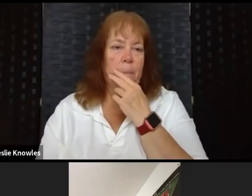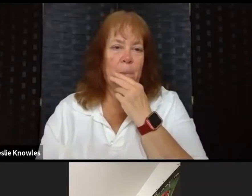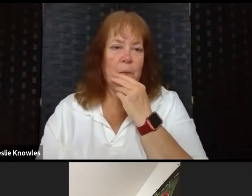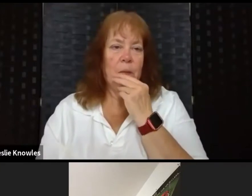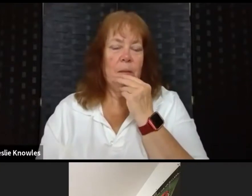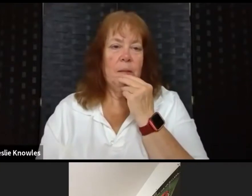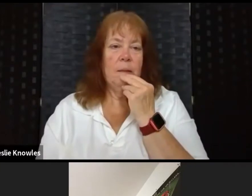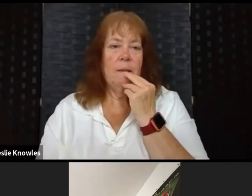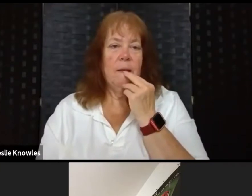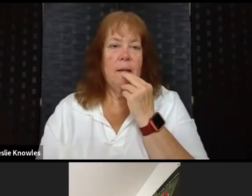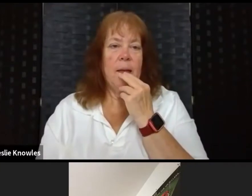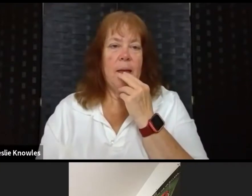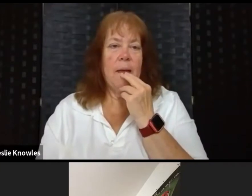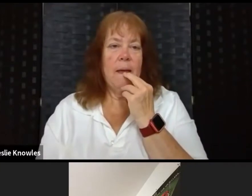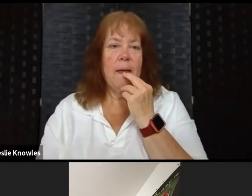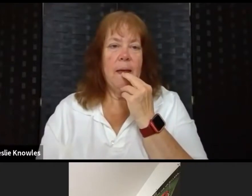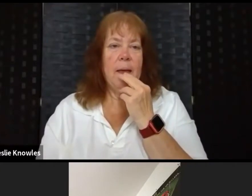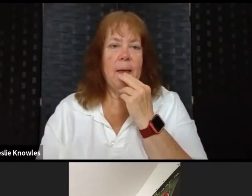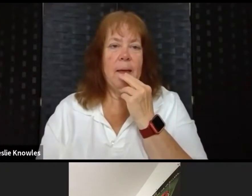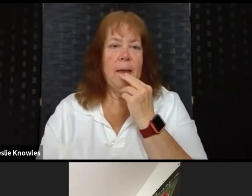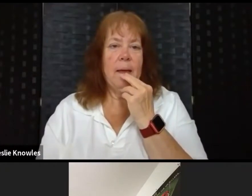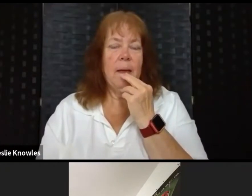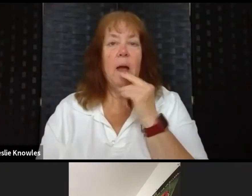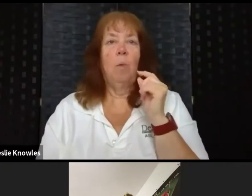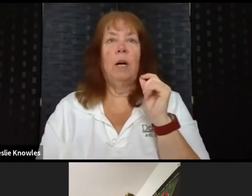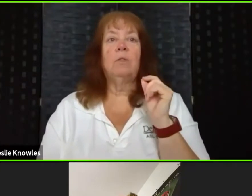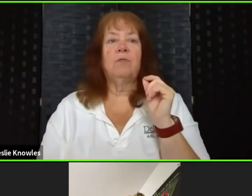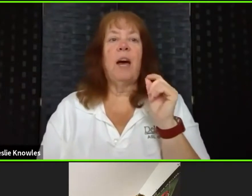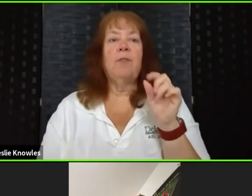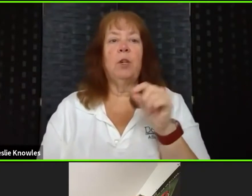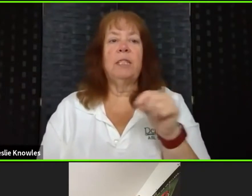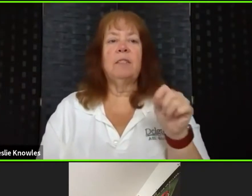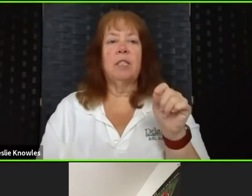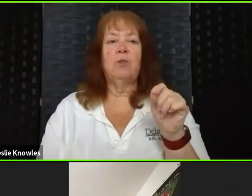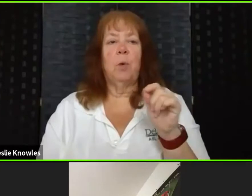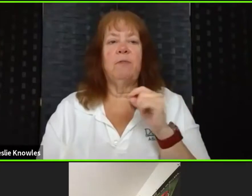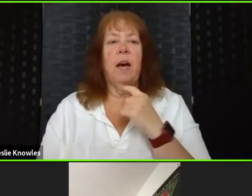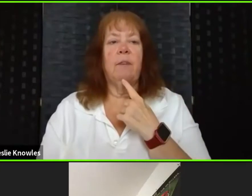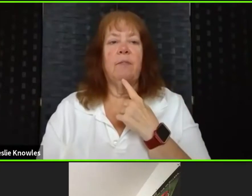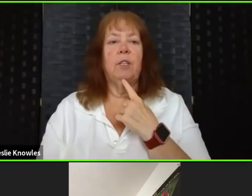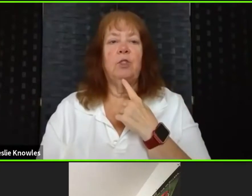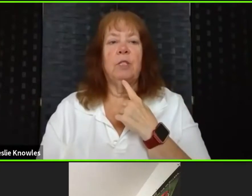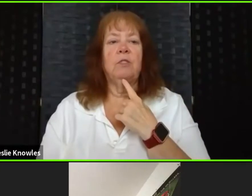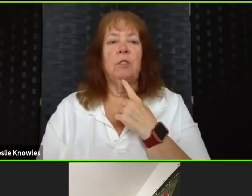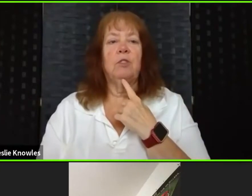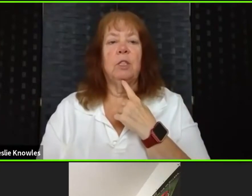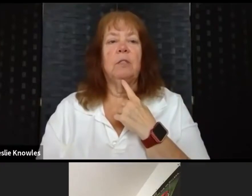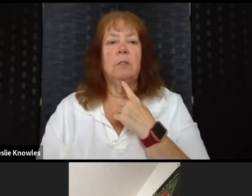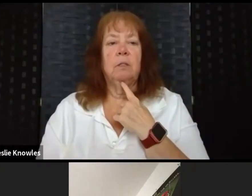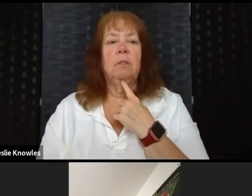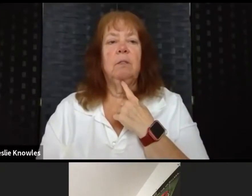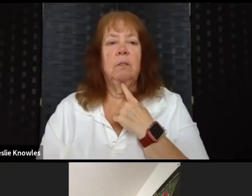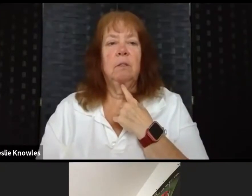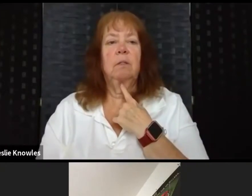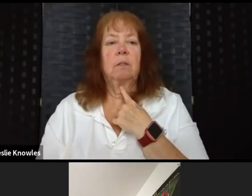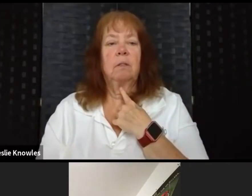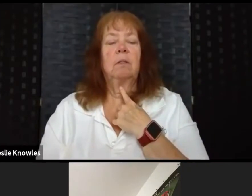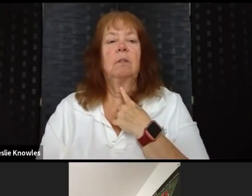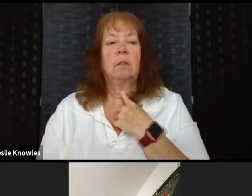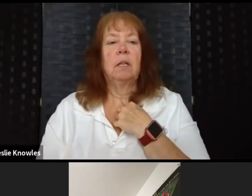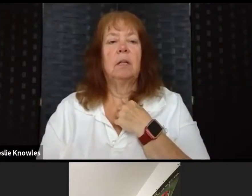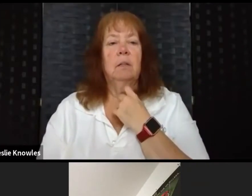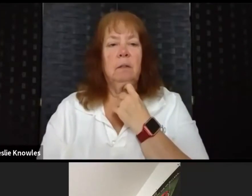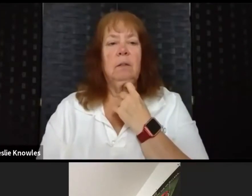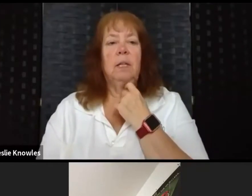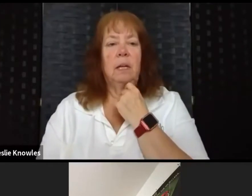All right, so nothing after 5, really. Well, 5:30 to 6:45 on Tuesdays and Thursdays. Okay, yeah,